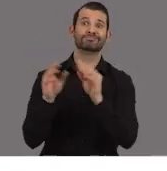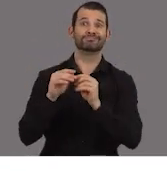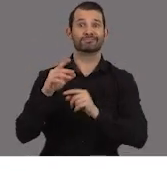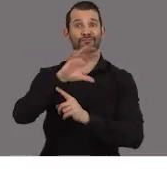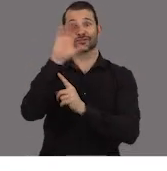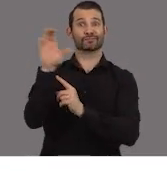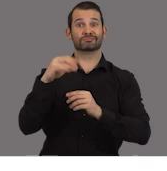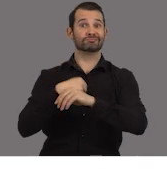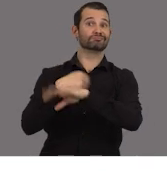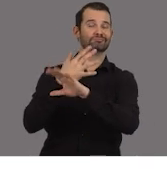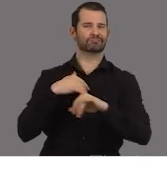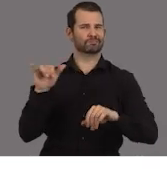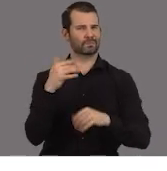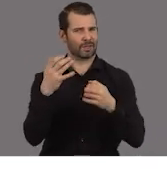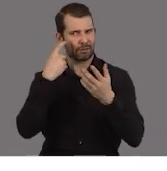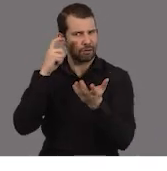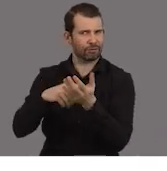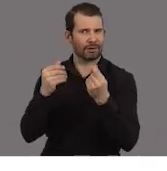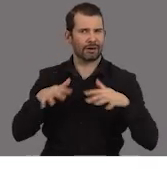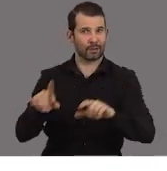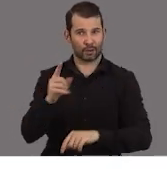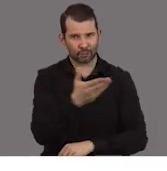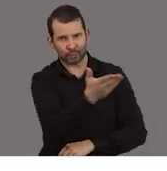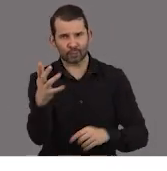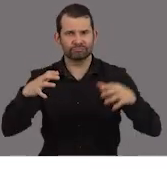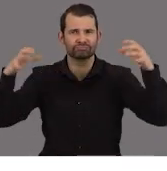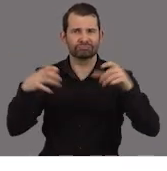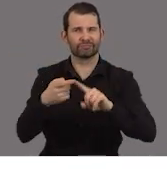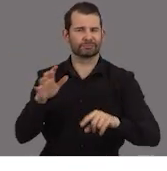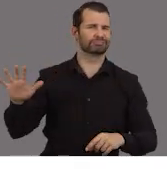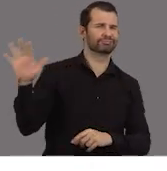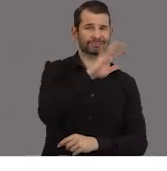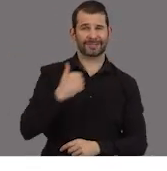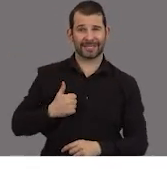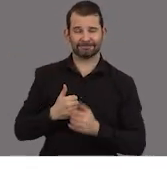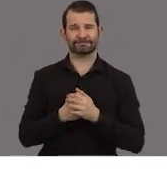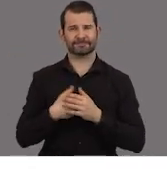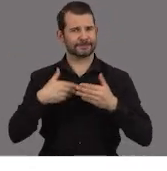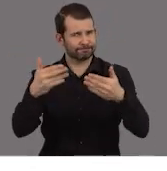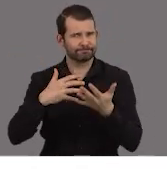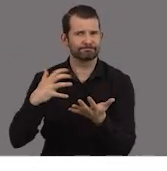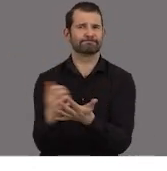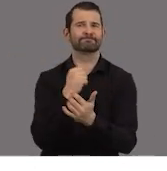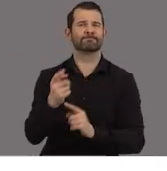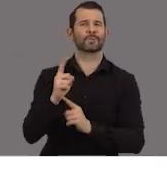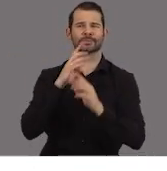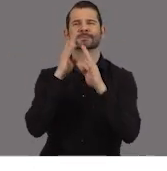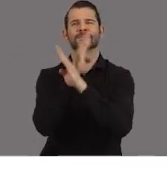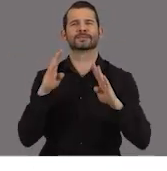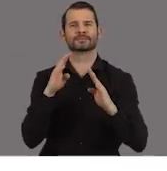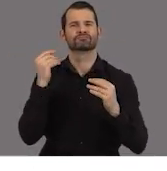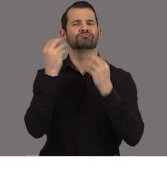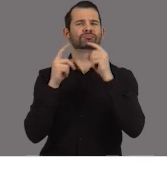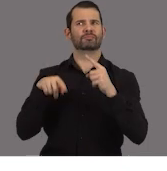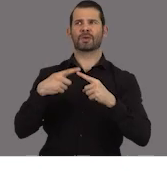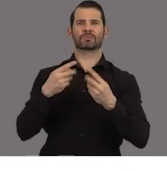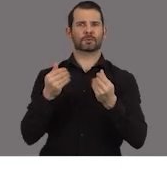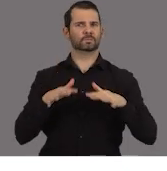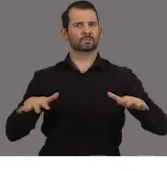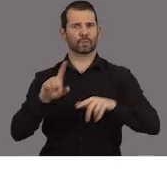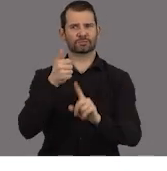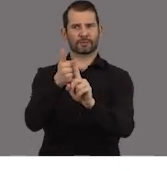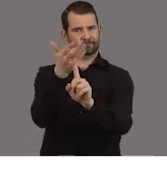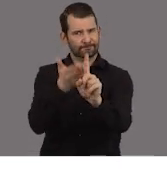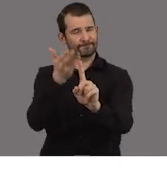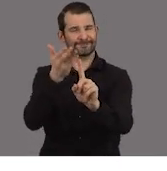virtually, I also want to acknowledge the lands where you are gathered from coast to coast. I invite you to take a moment of silence to think about